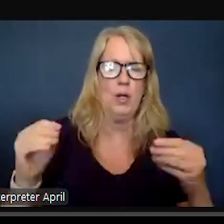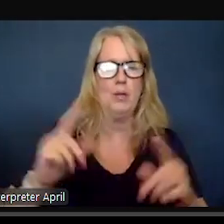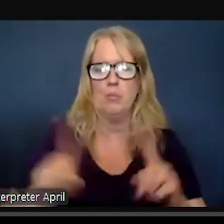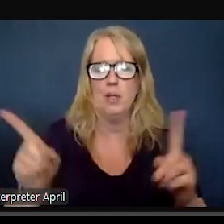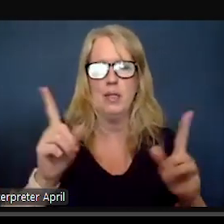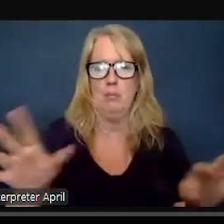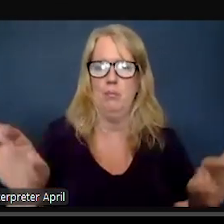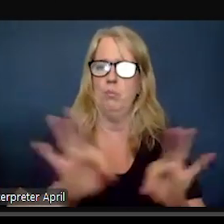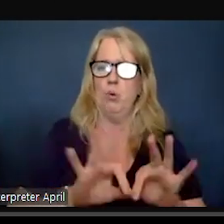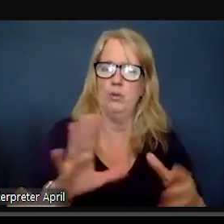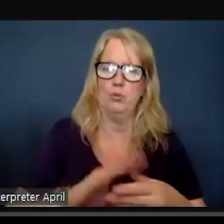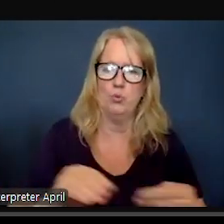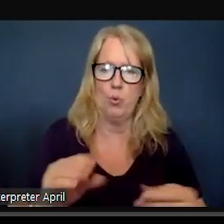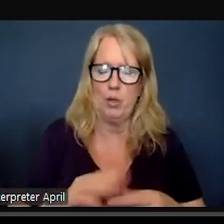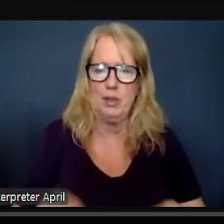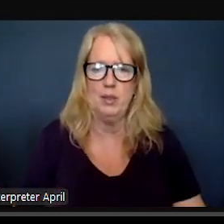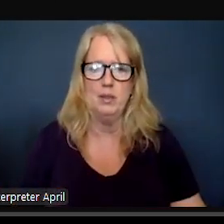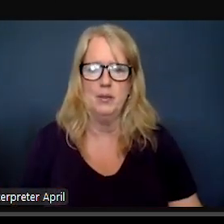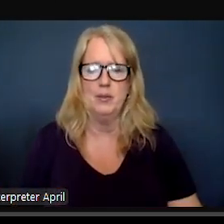an important story.